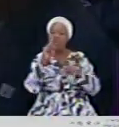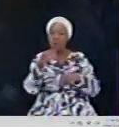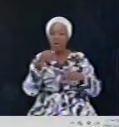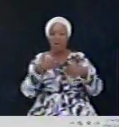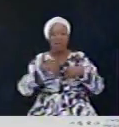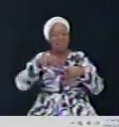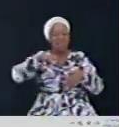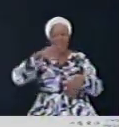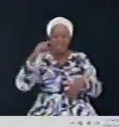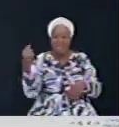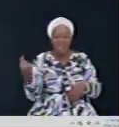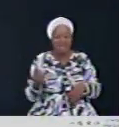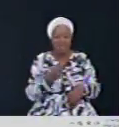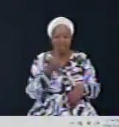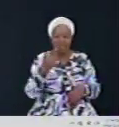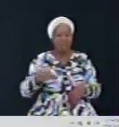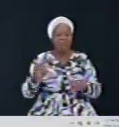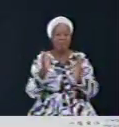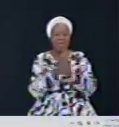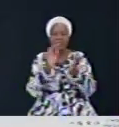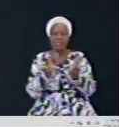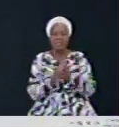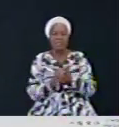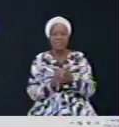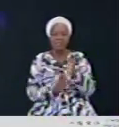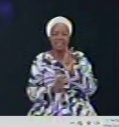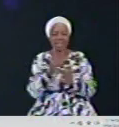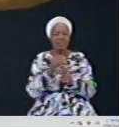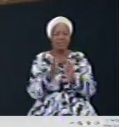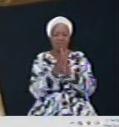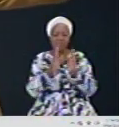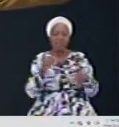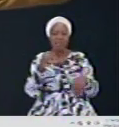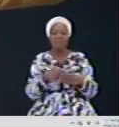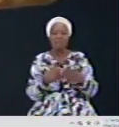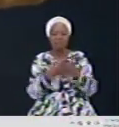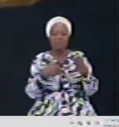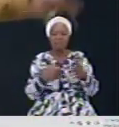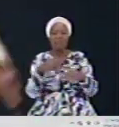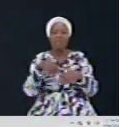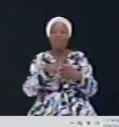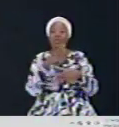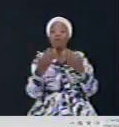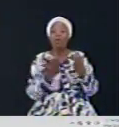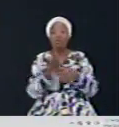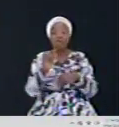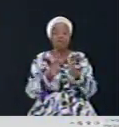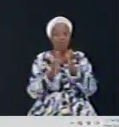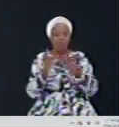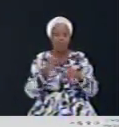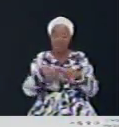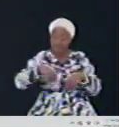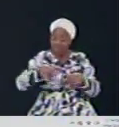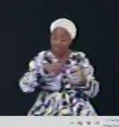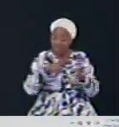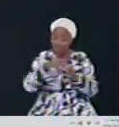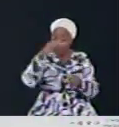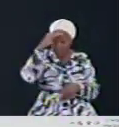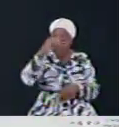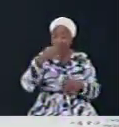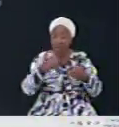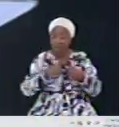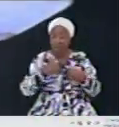prayed a kind of prayer like that before in the whole Bible. And yet this man had